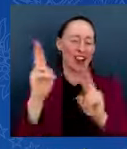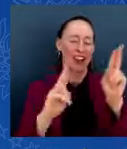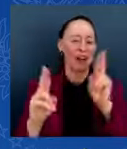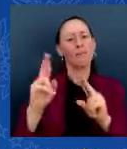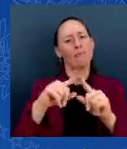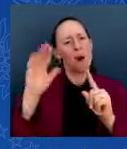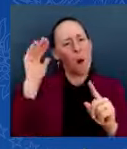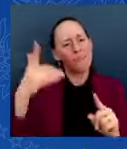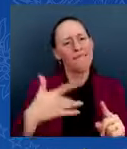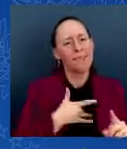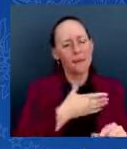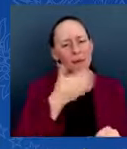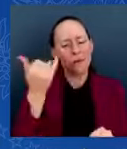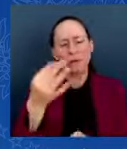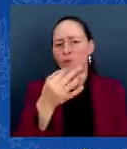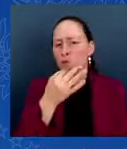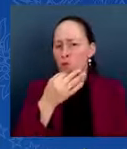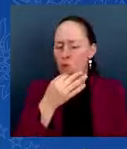Folks,